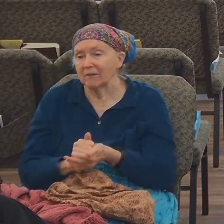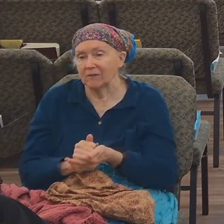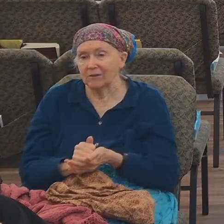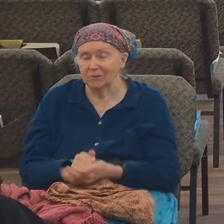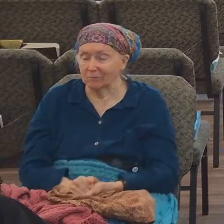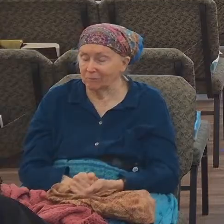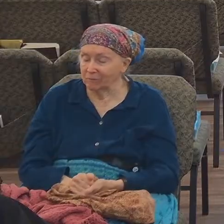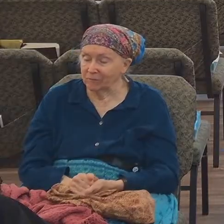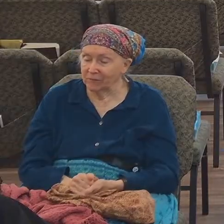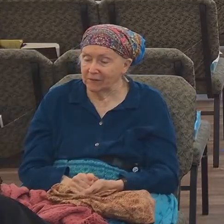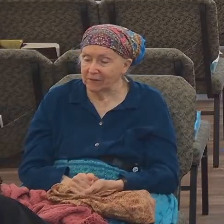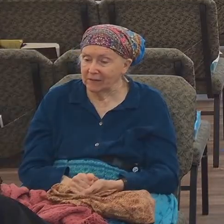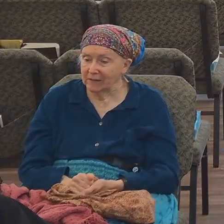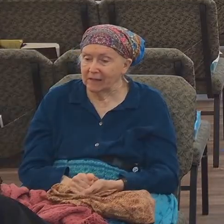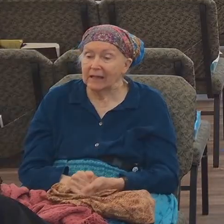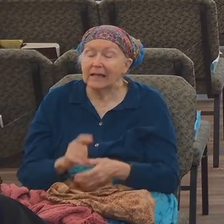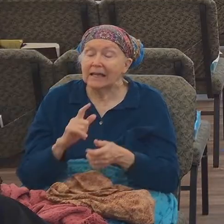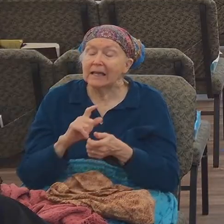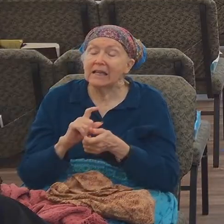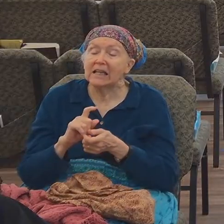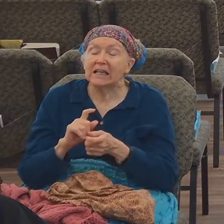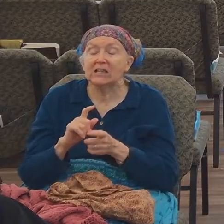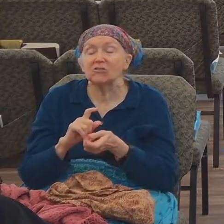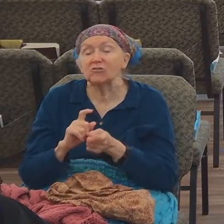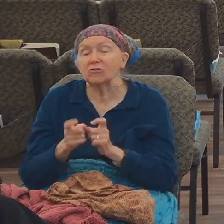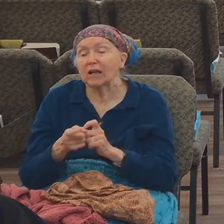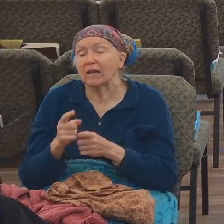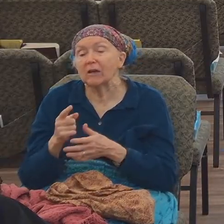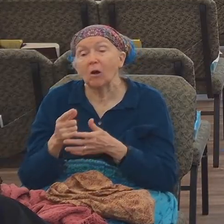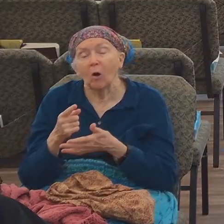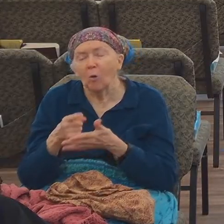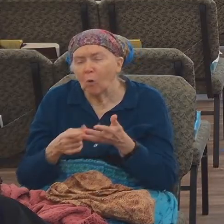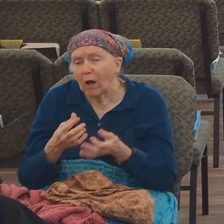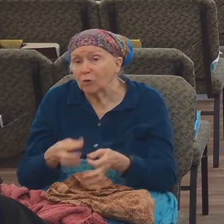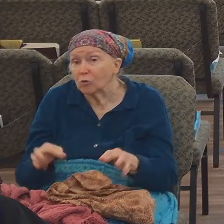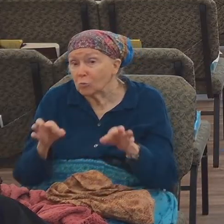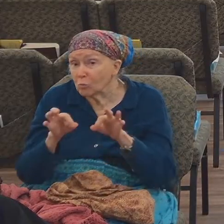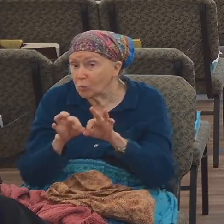He's reframing what's worth celebrating. What's worth celebrating?